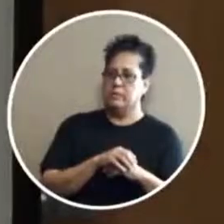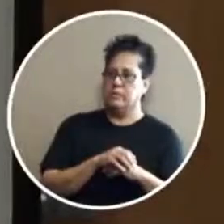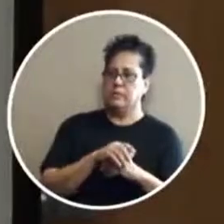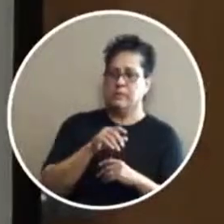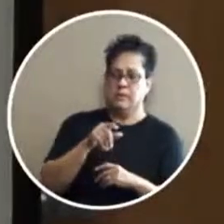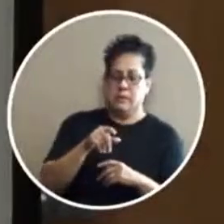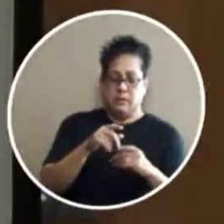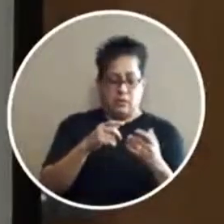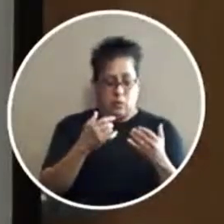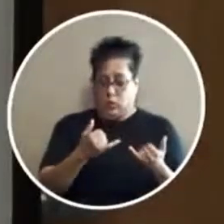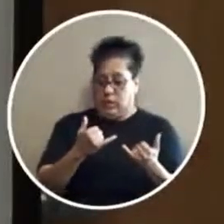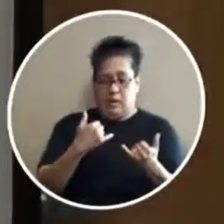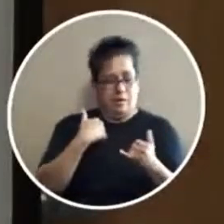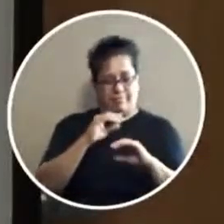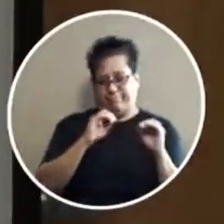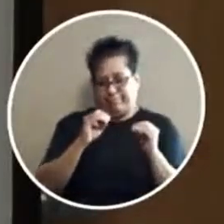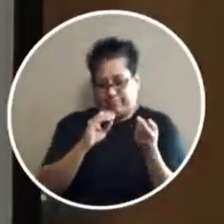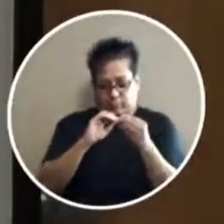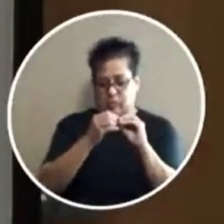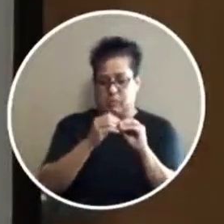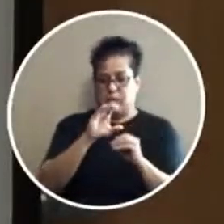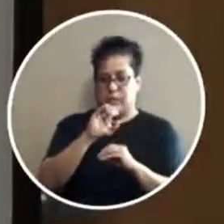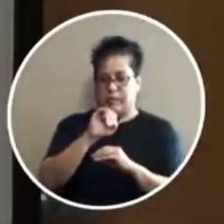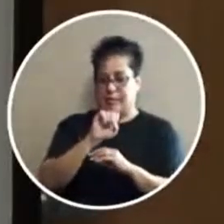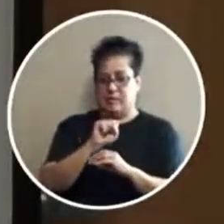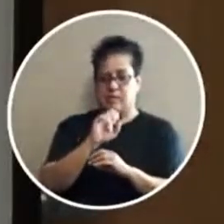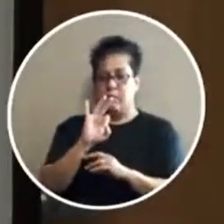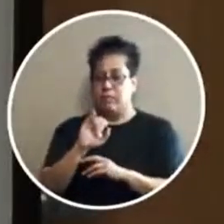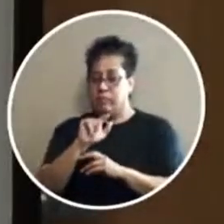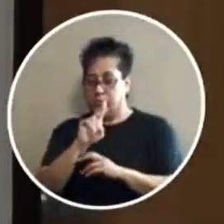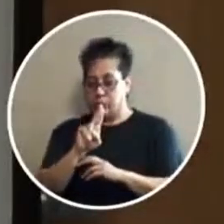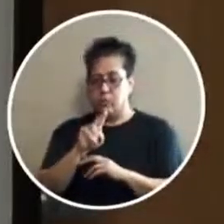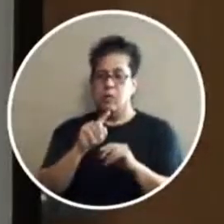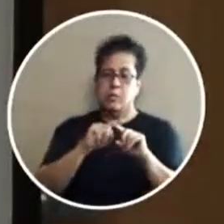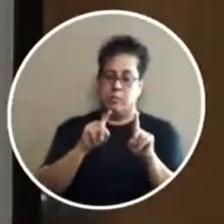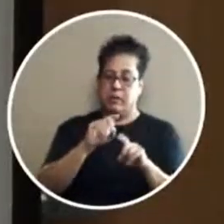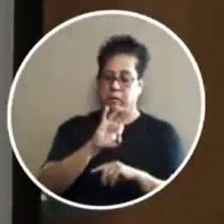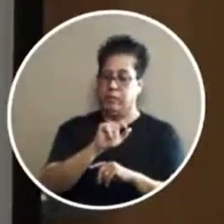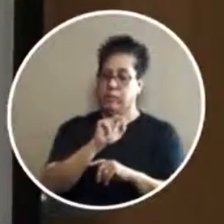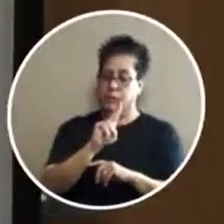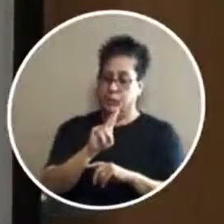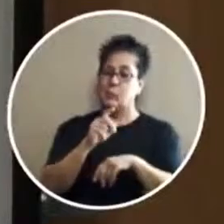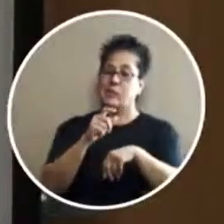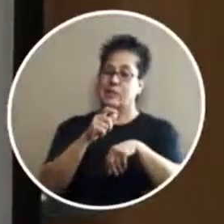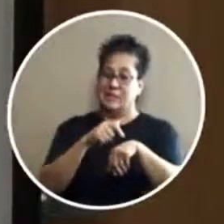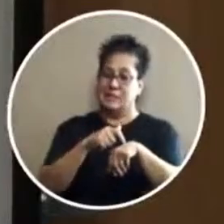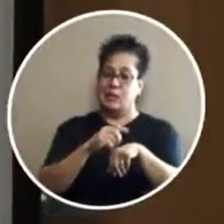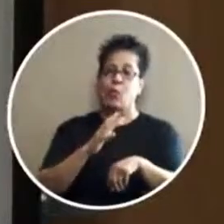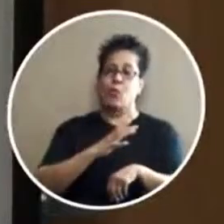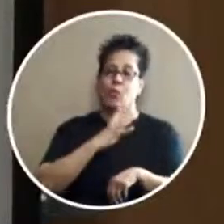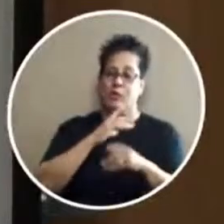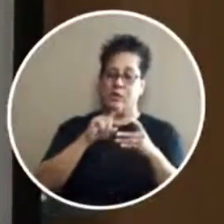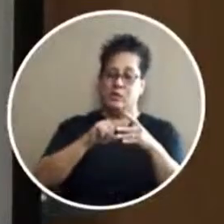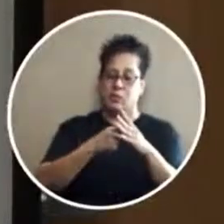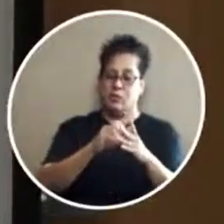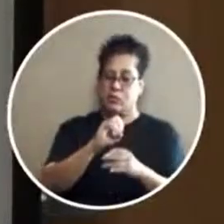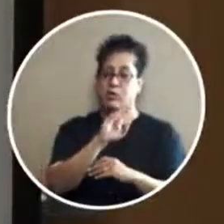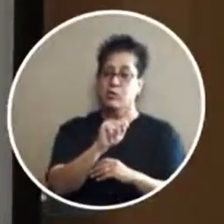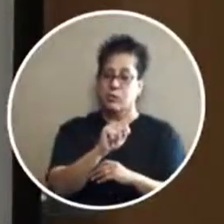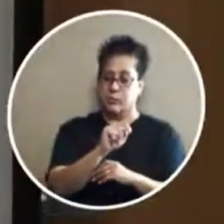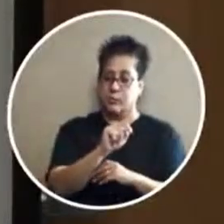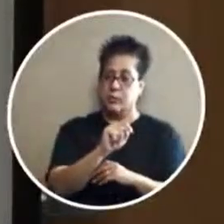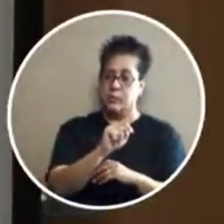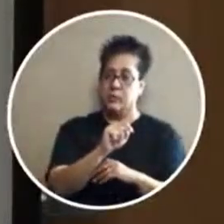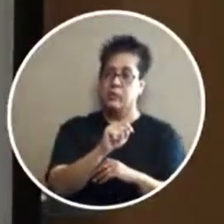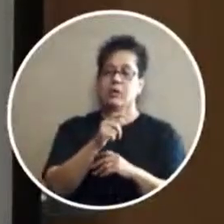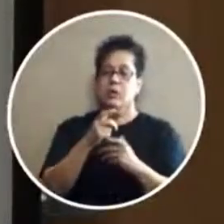At this moment, I don't have any number of cases of flu, but definitely the flu season officially starts in October, although we